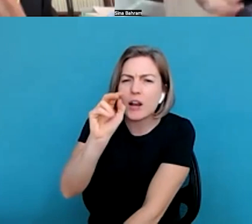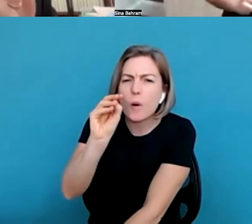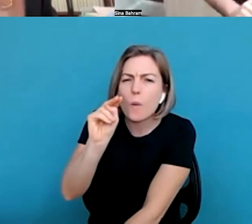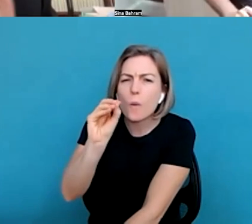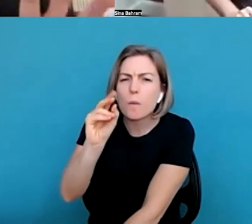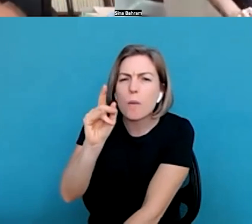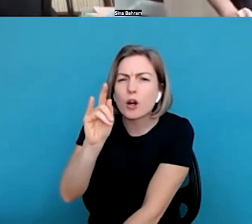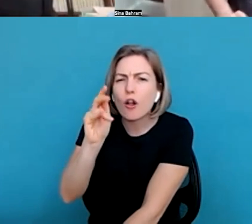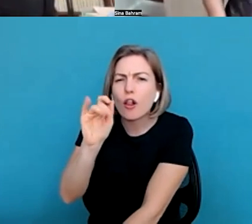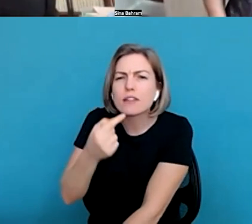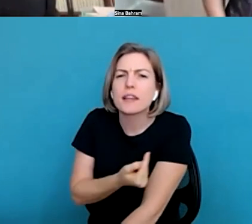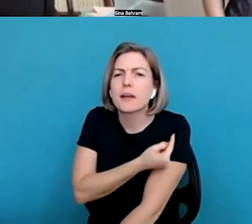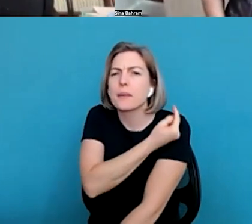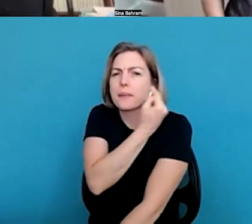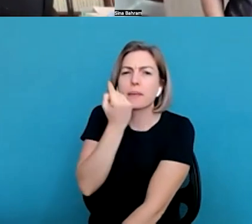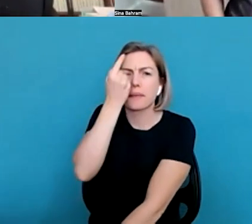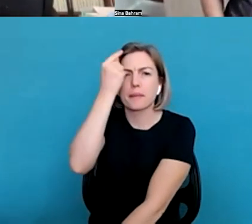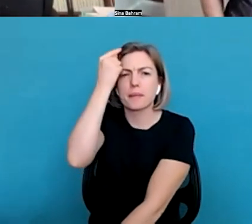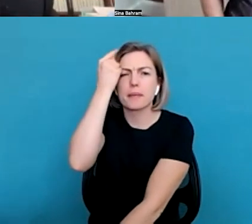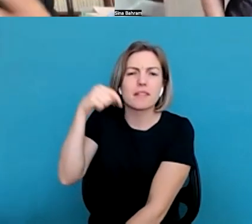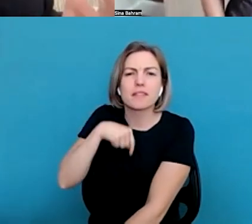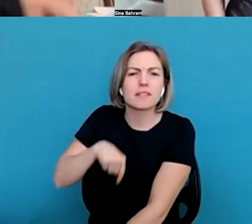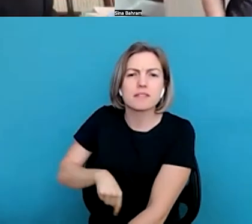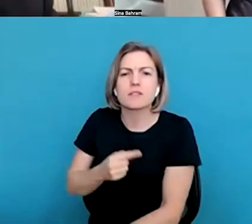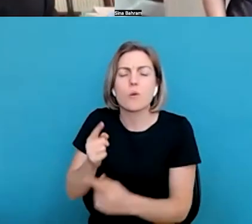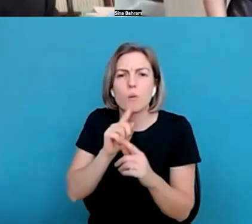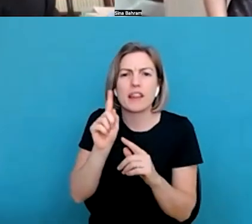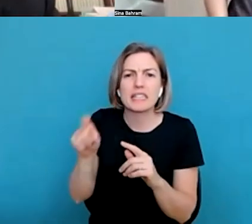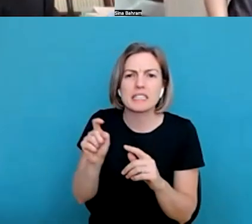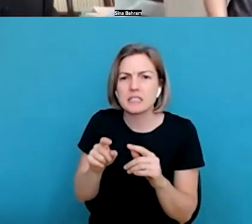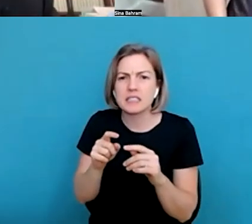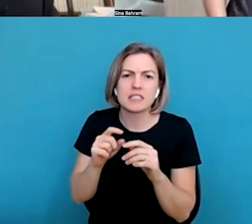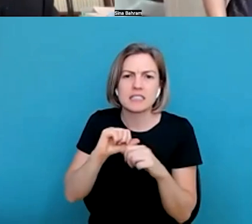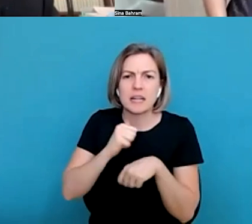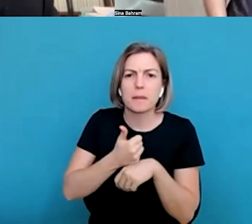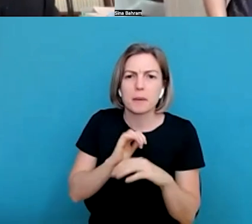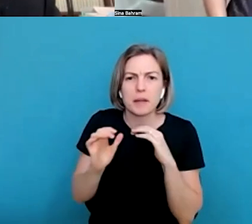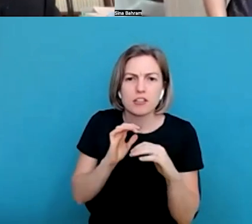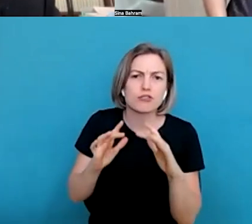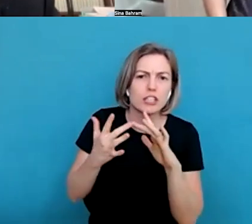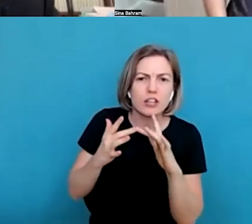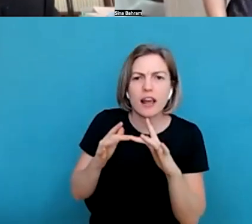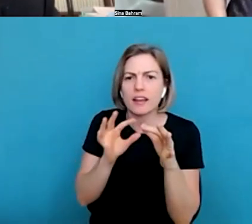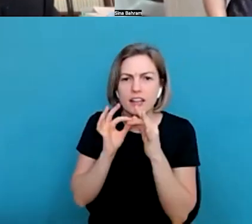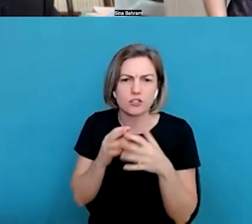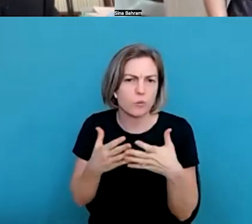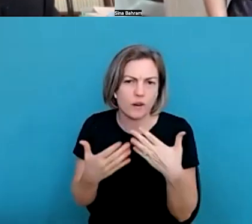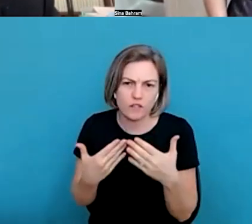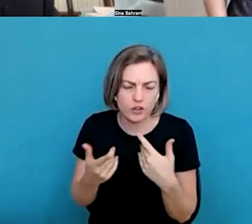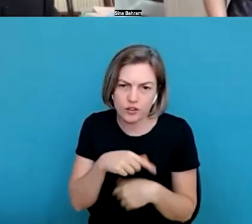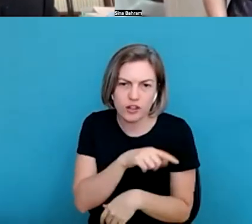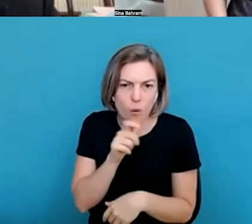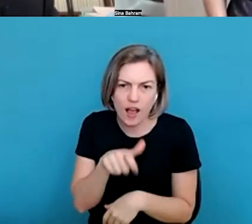and go up and locate where they have to, and begin creating communication and internet and connection. So they don't have to